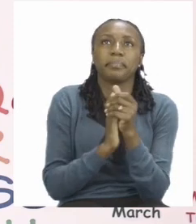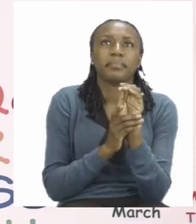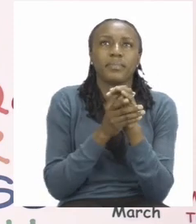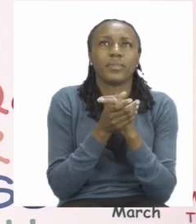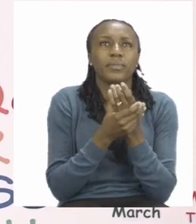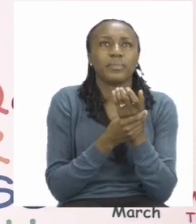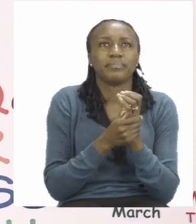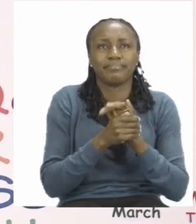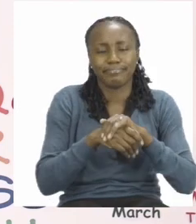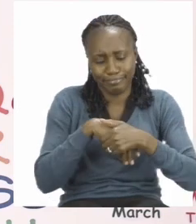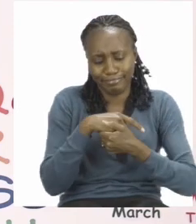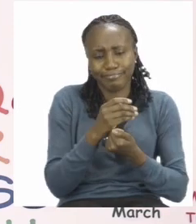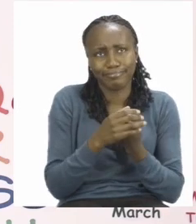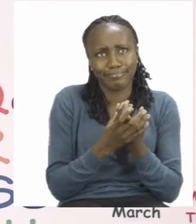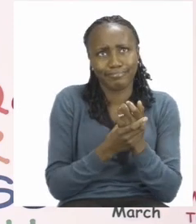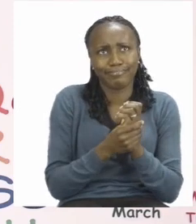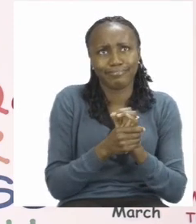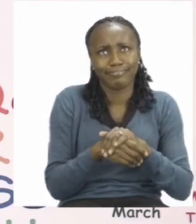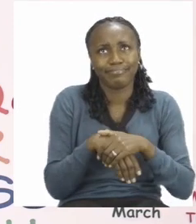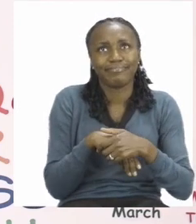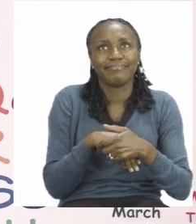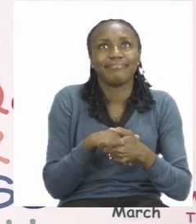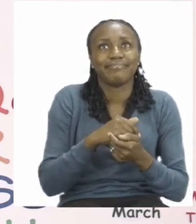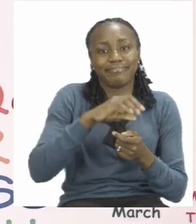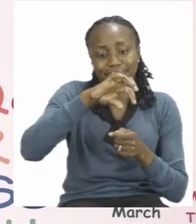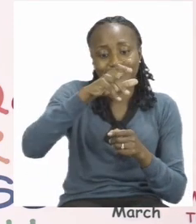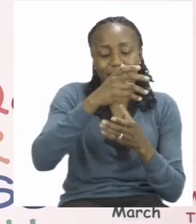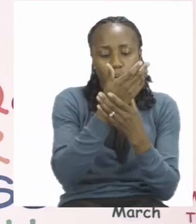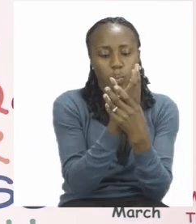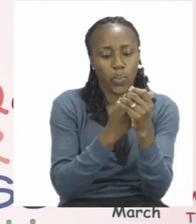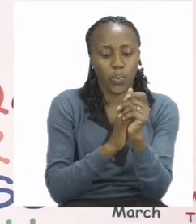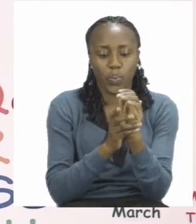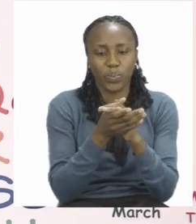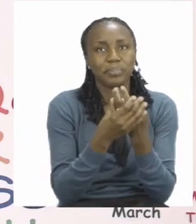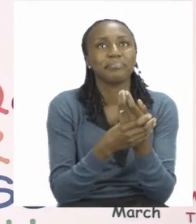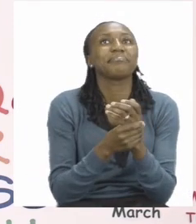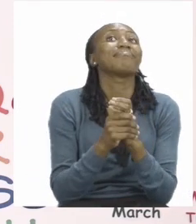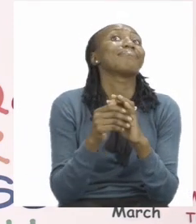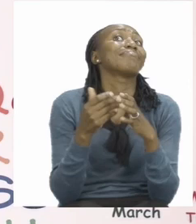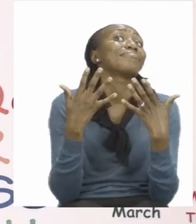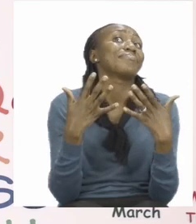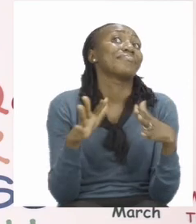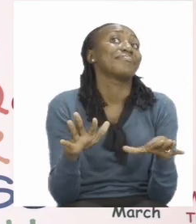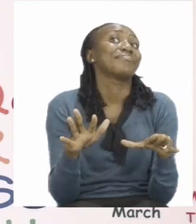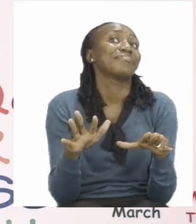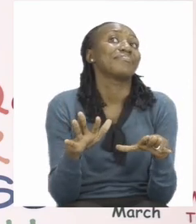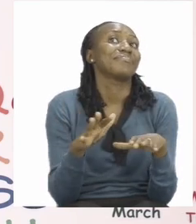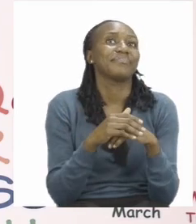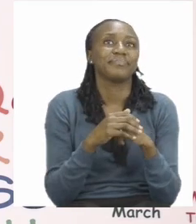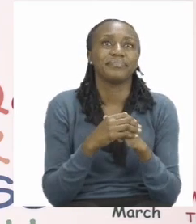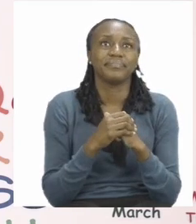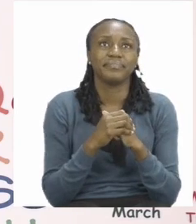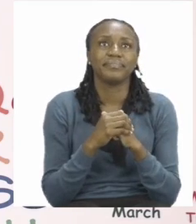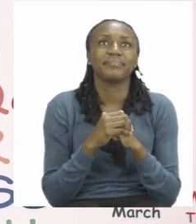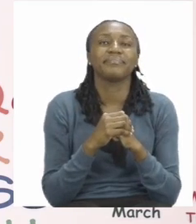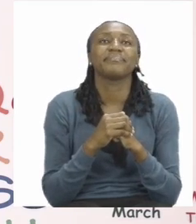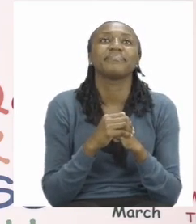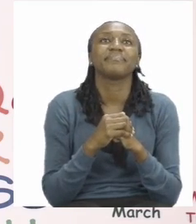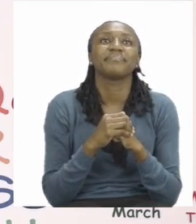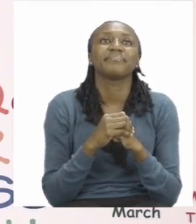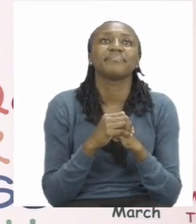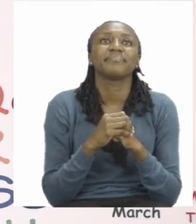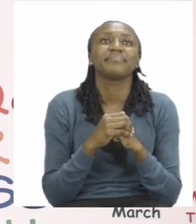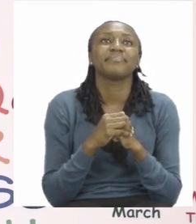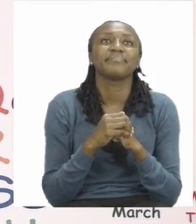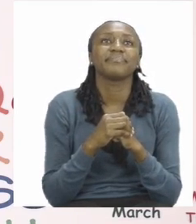rub, just like how we sanitize. Inside, round and round, in between our fingers,